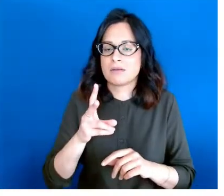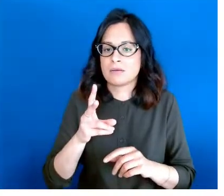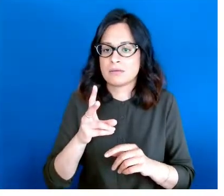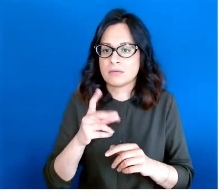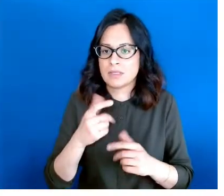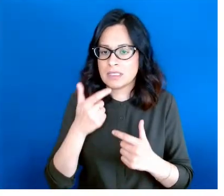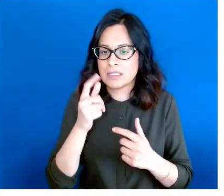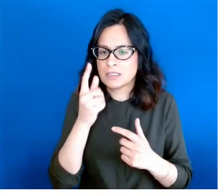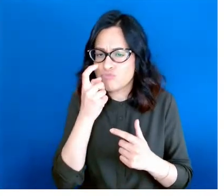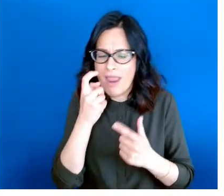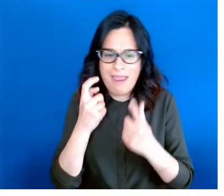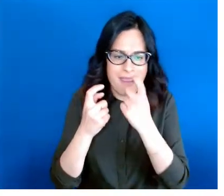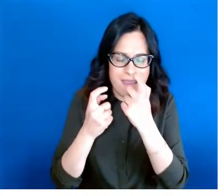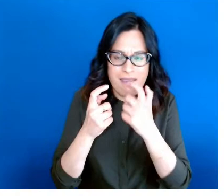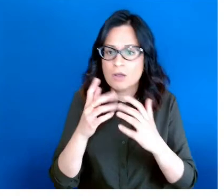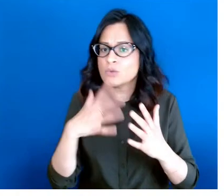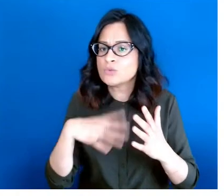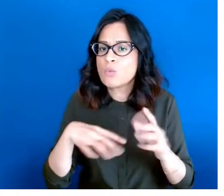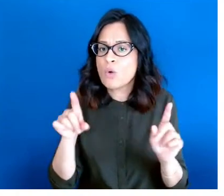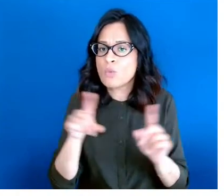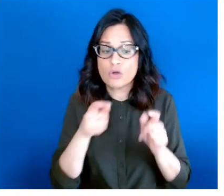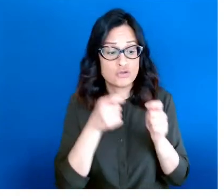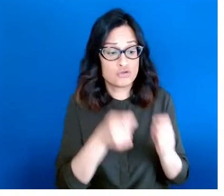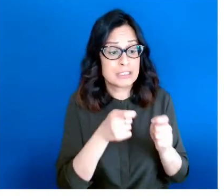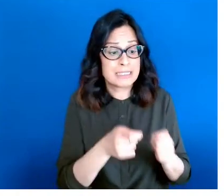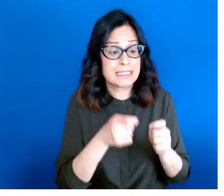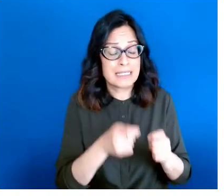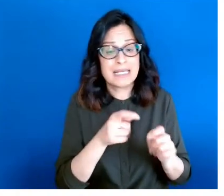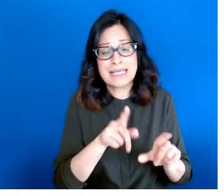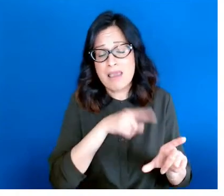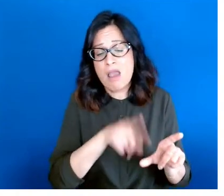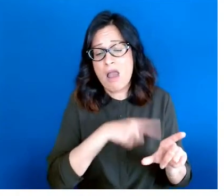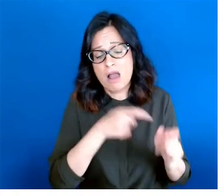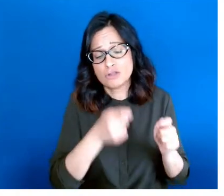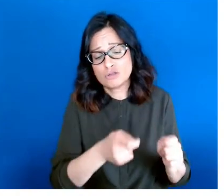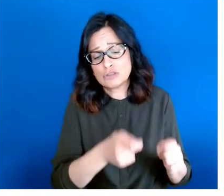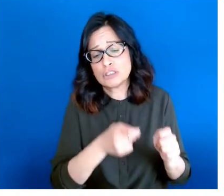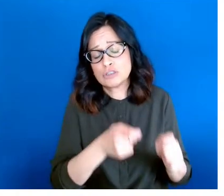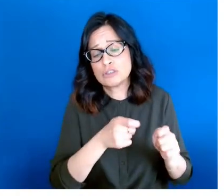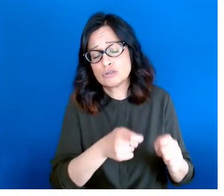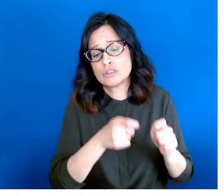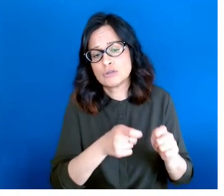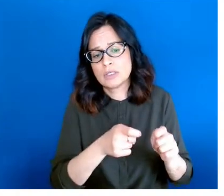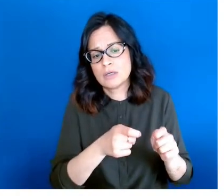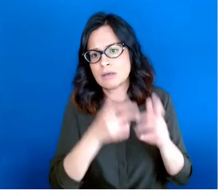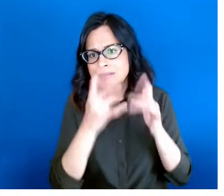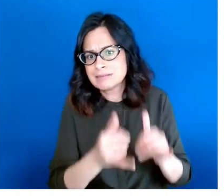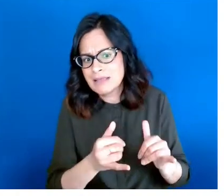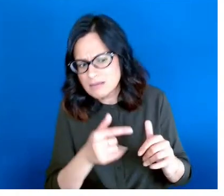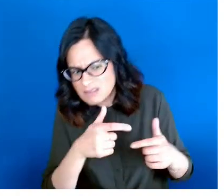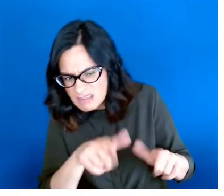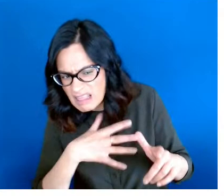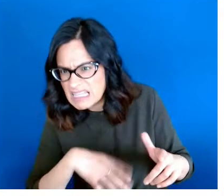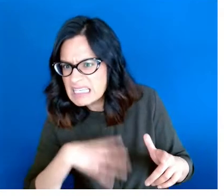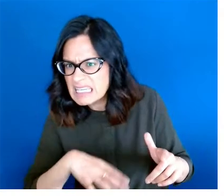What you don't want to do is treat people for many years without ever testing if they still need the treatment.